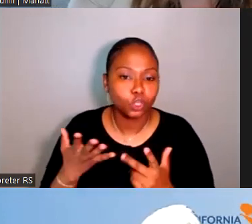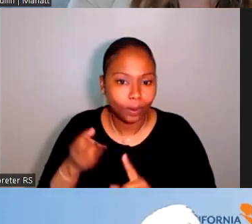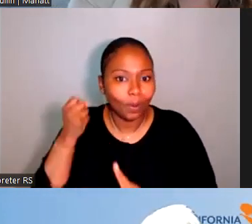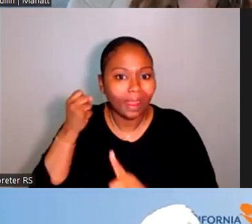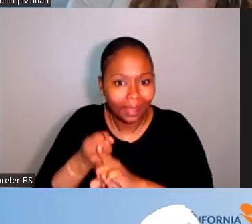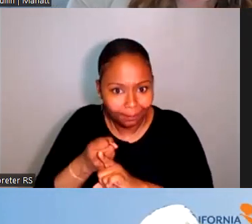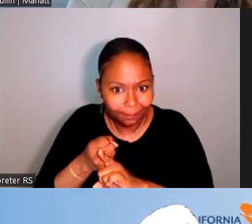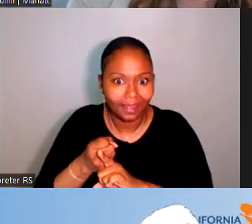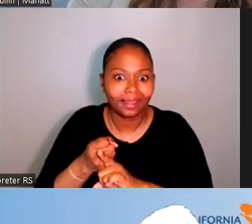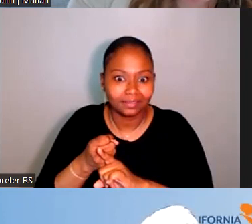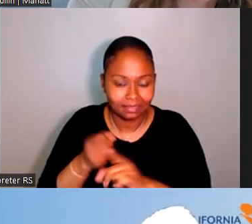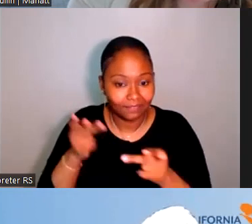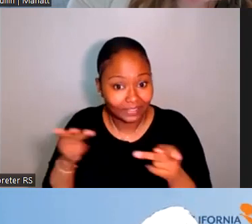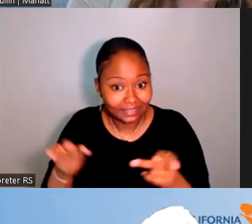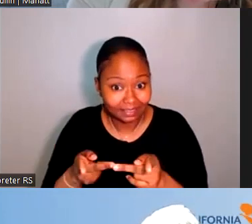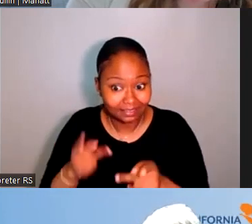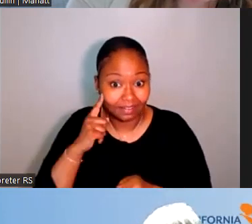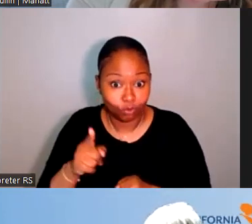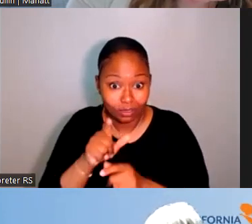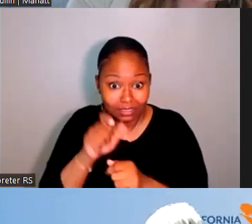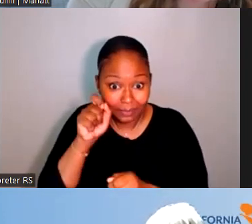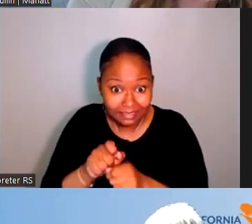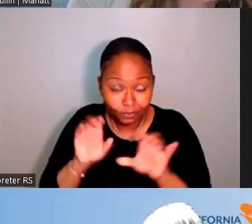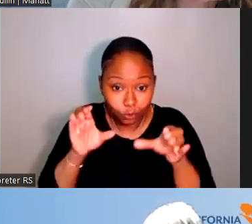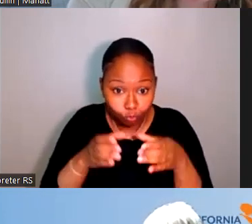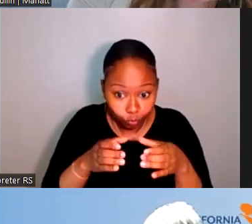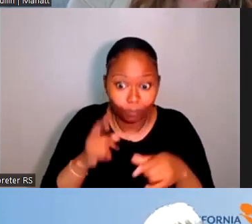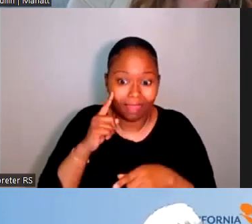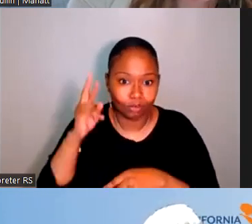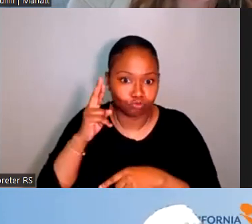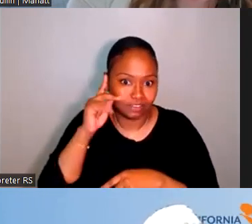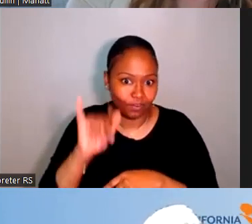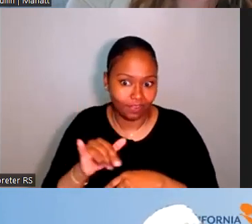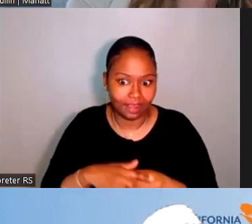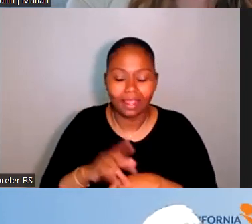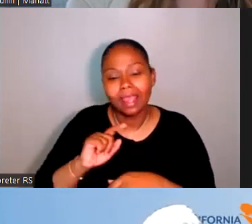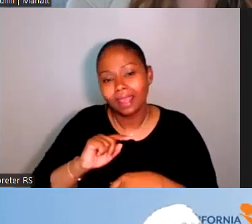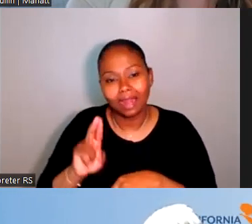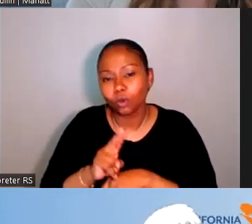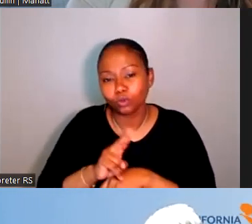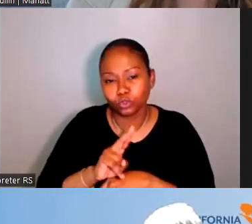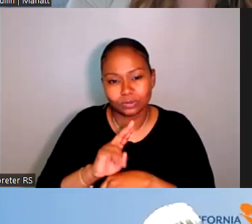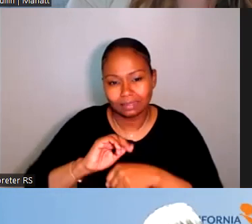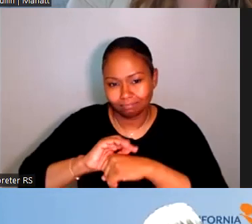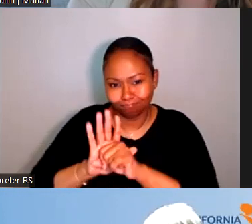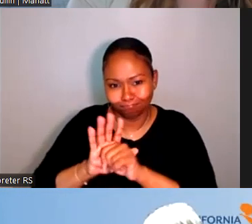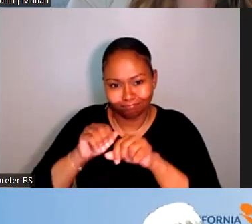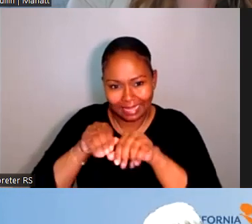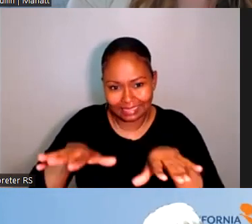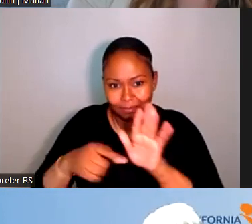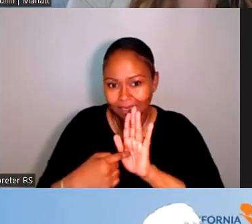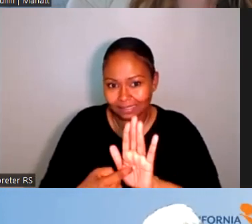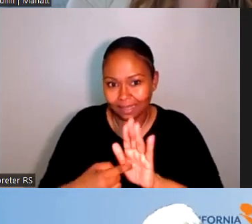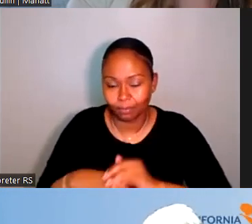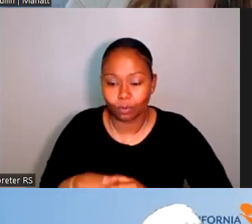certain grouping, and there's a reason for it. And I'll just use the pandemic as an example. When there was